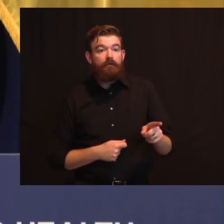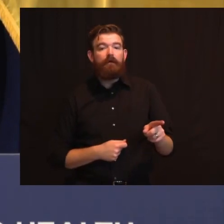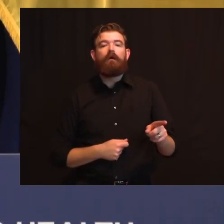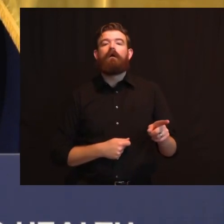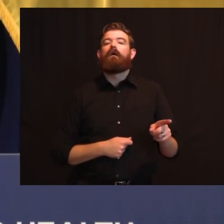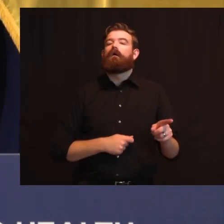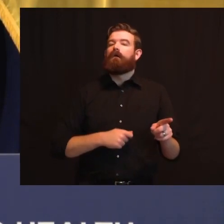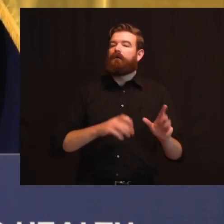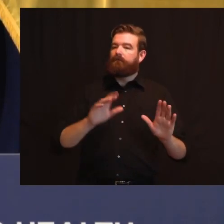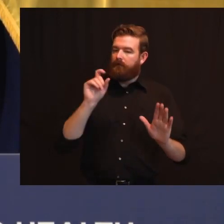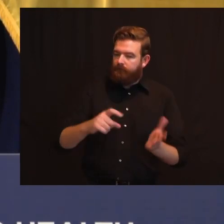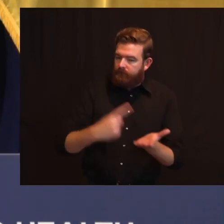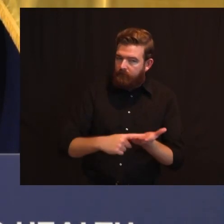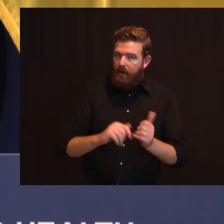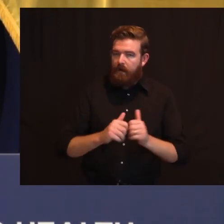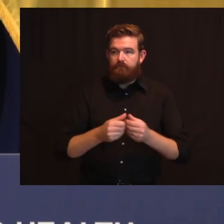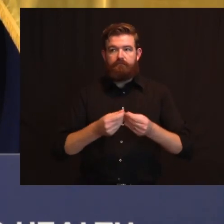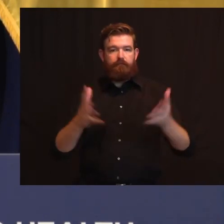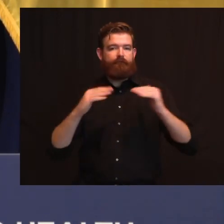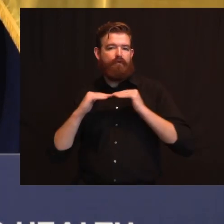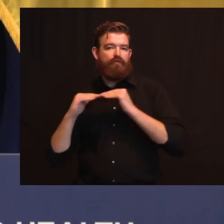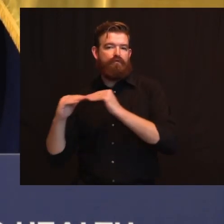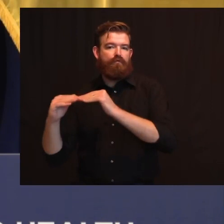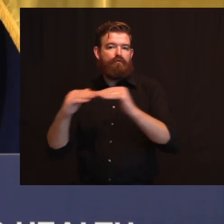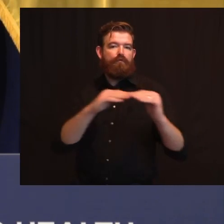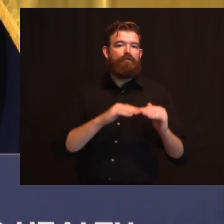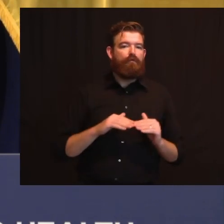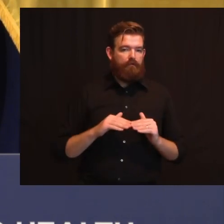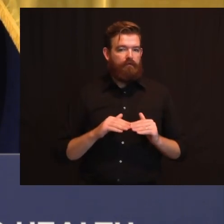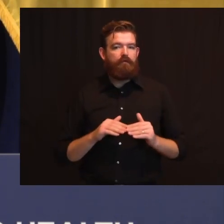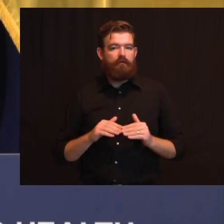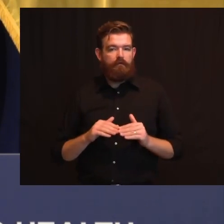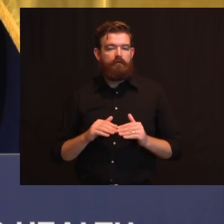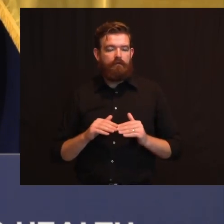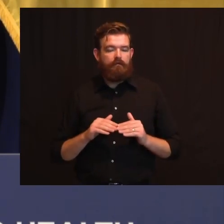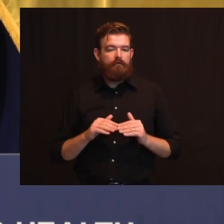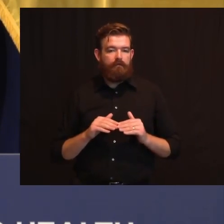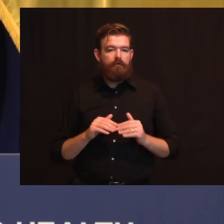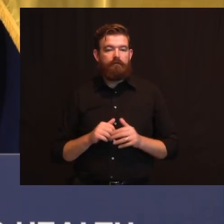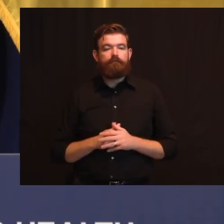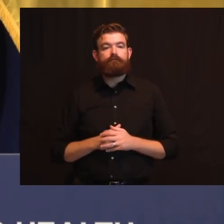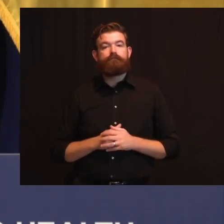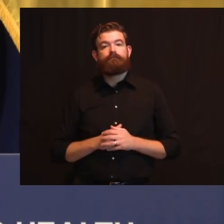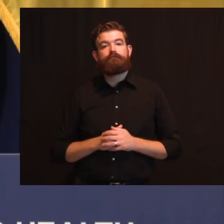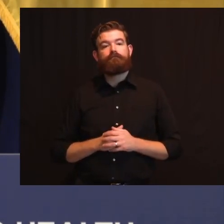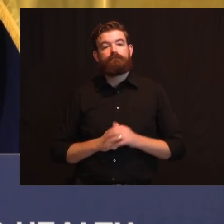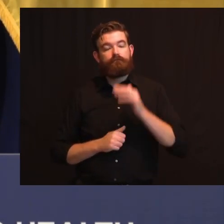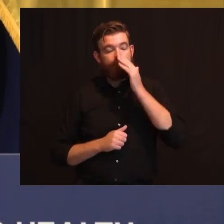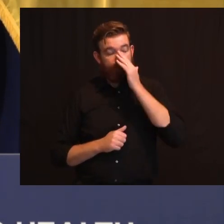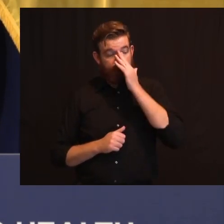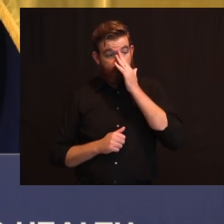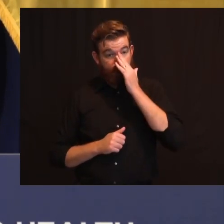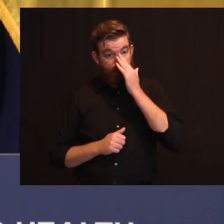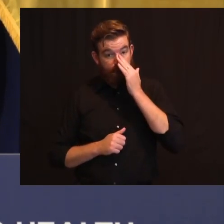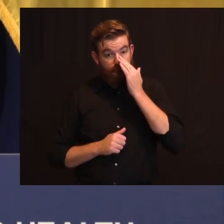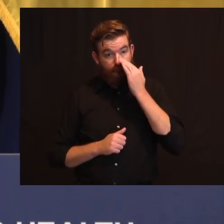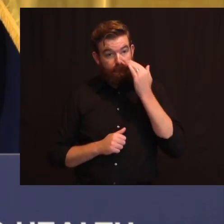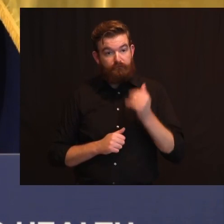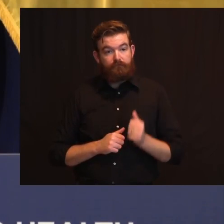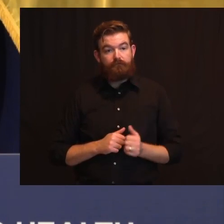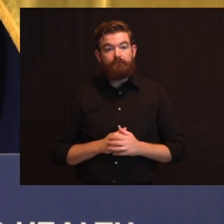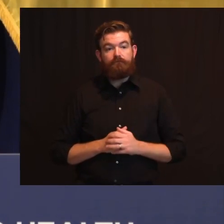fair-minded and as objective as we can be about stuff like this. And I don't think, I personally, I hope